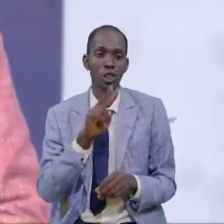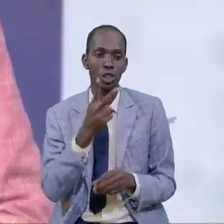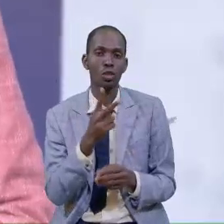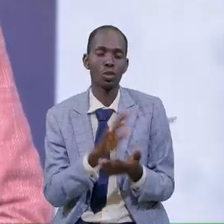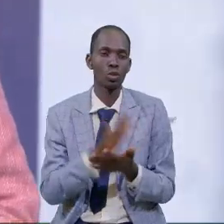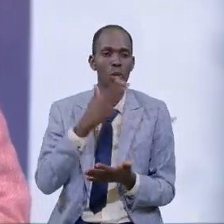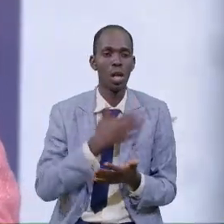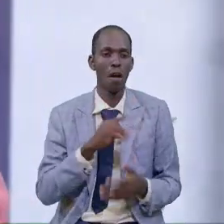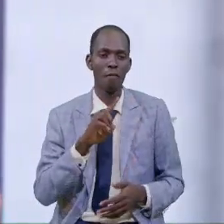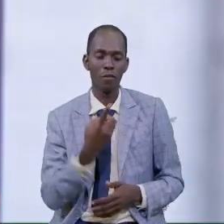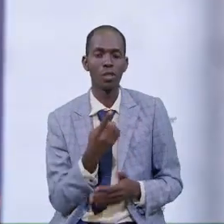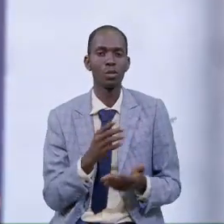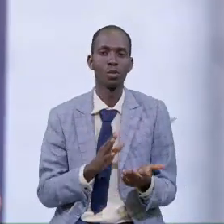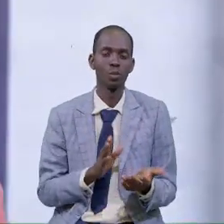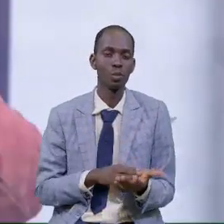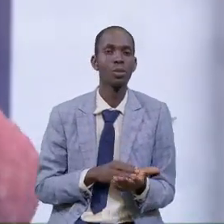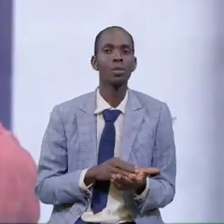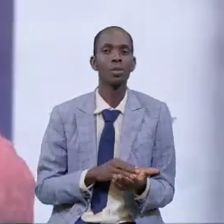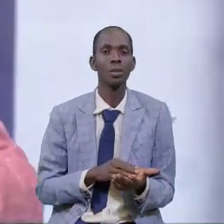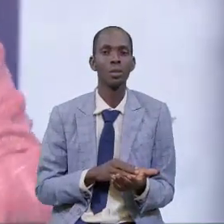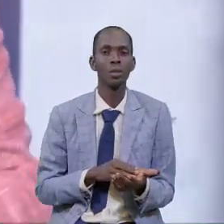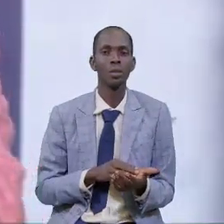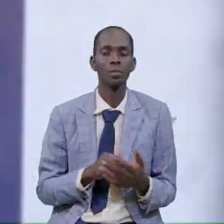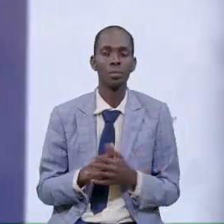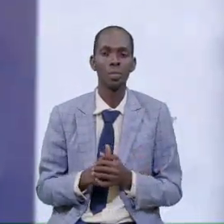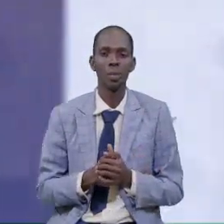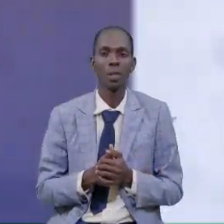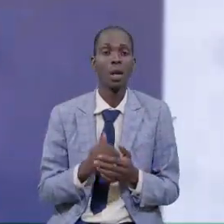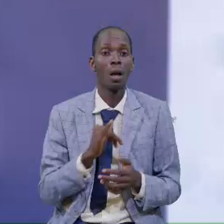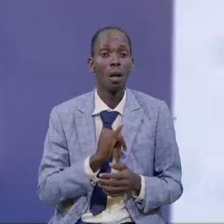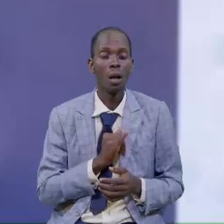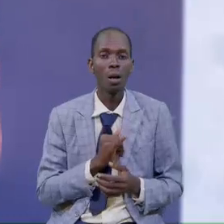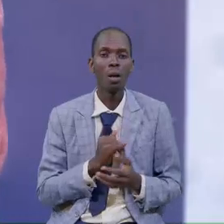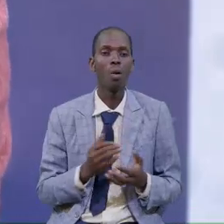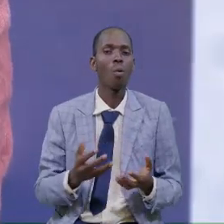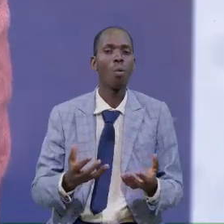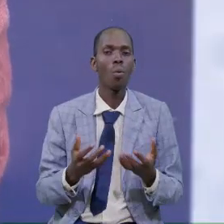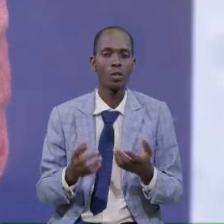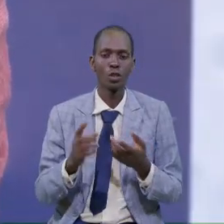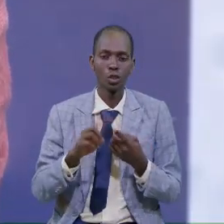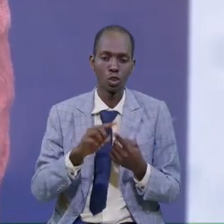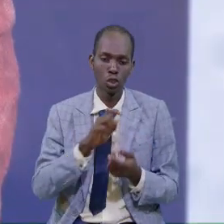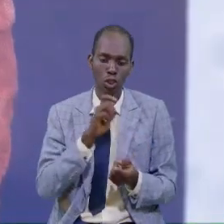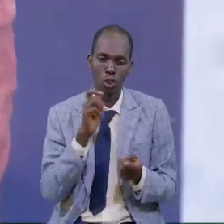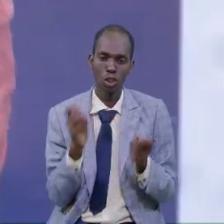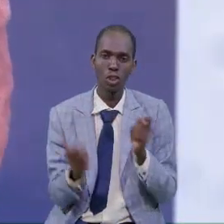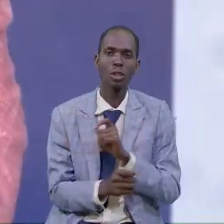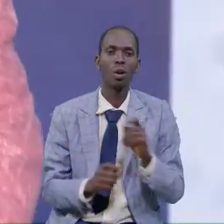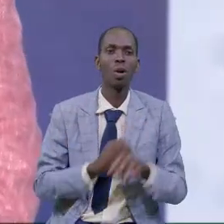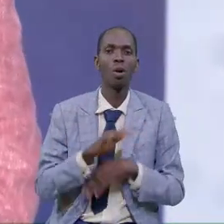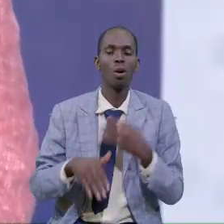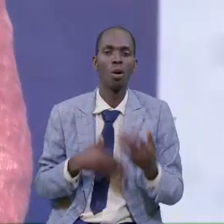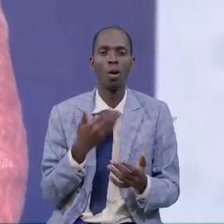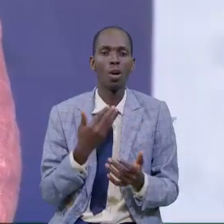the classes. And I wanted to change all those young people to